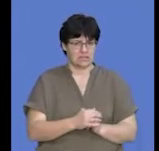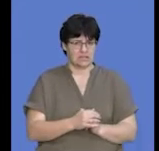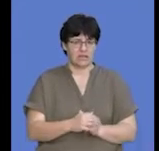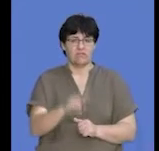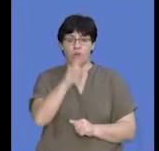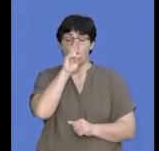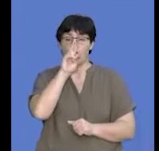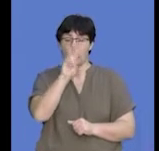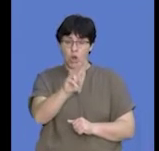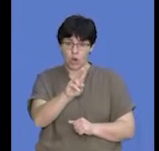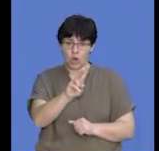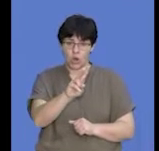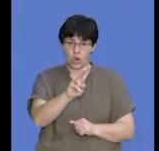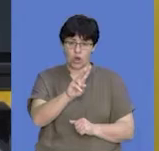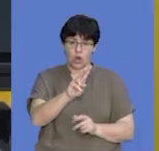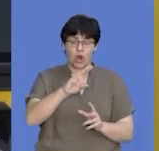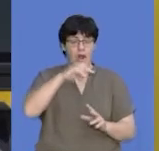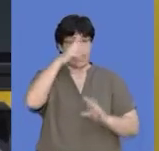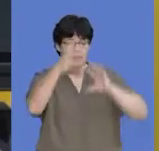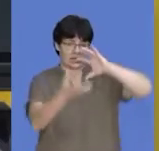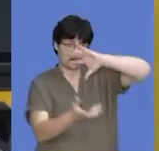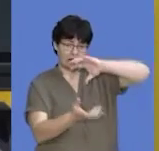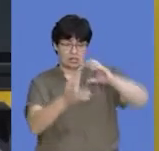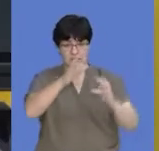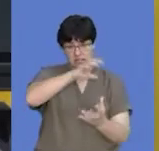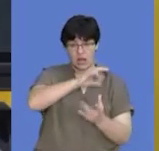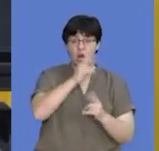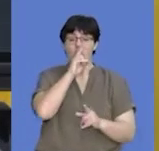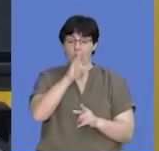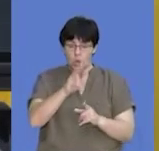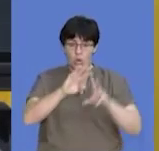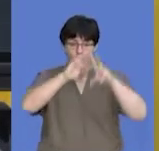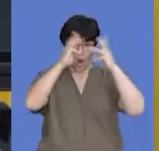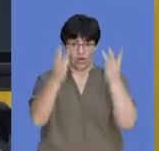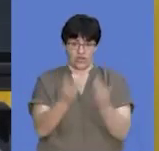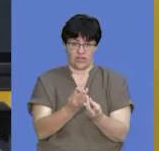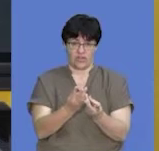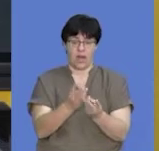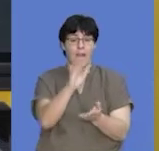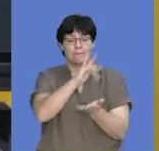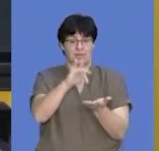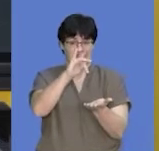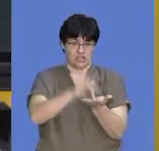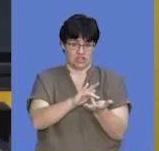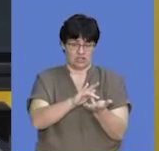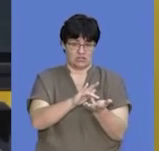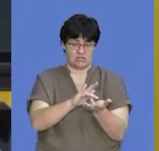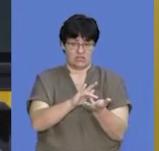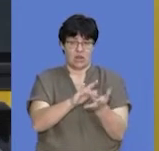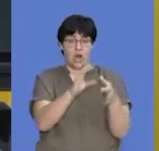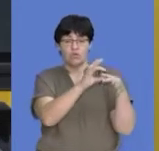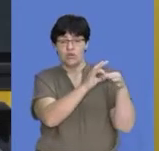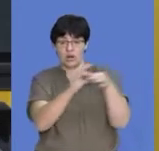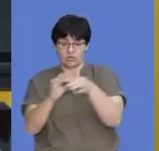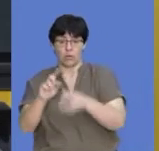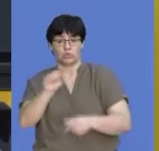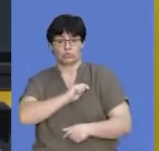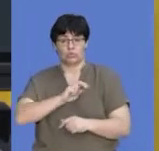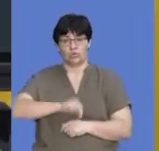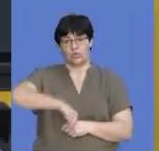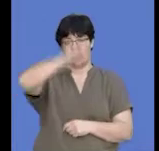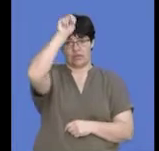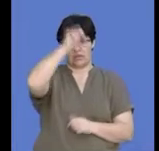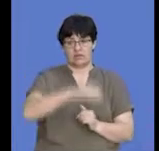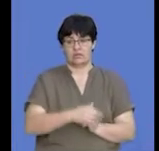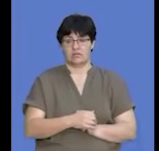looking at magnetic declination, we are looking at the Earth in terms of its position in relation to true north.